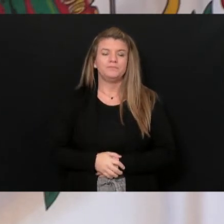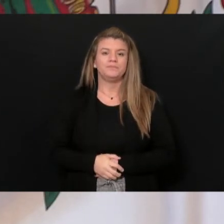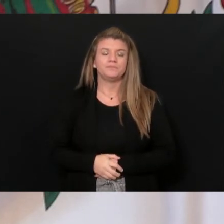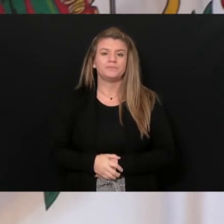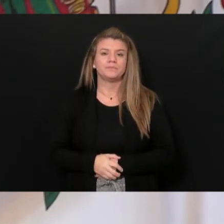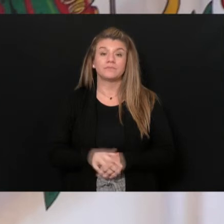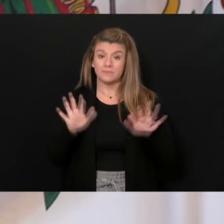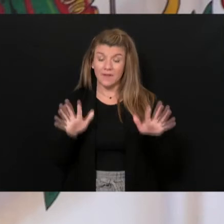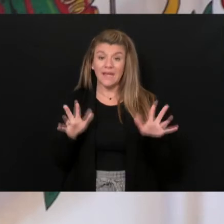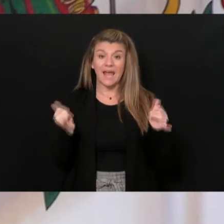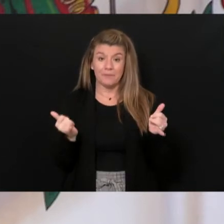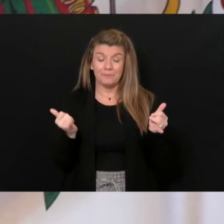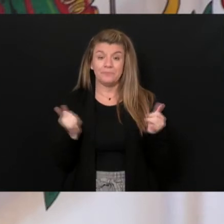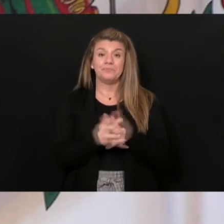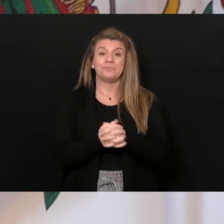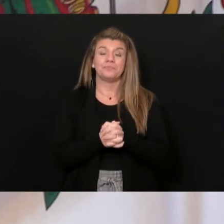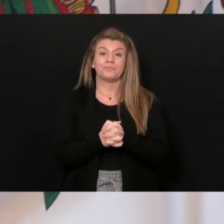Now,